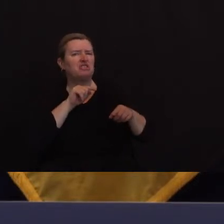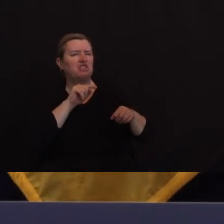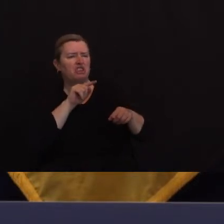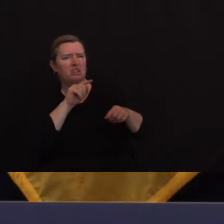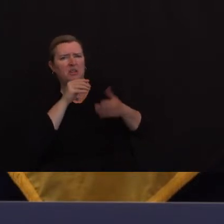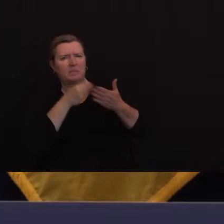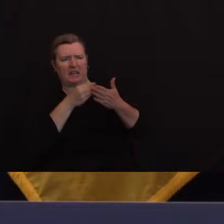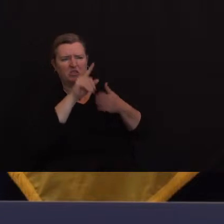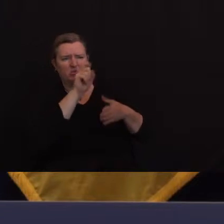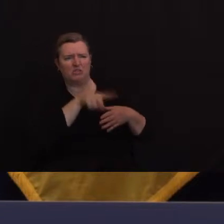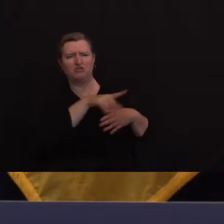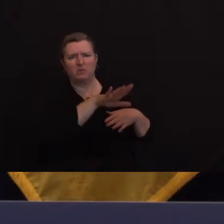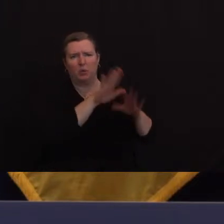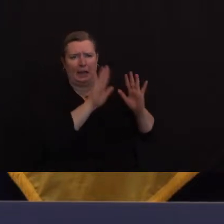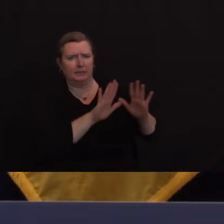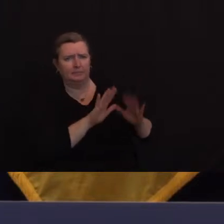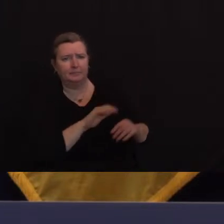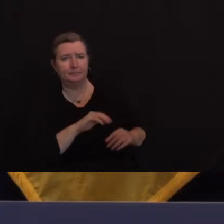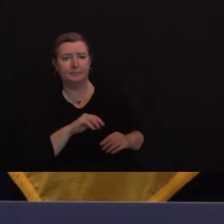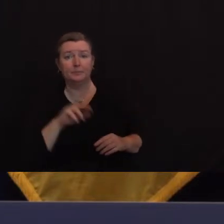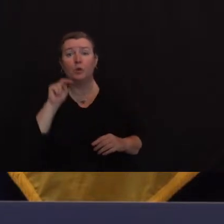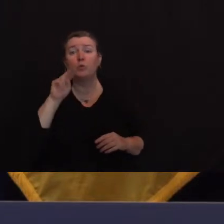and New Brunswick, by the way, is on the list.